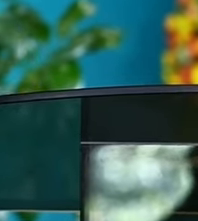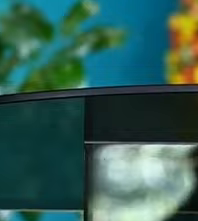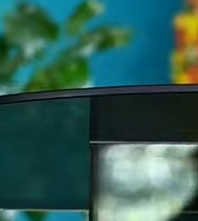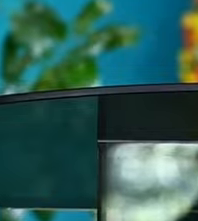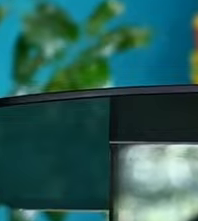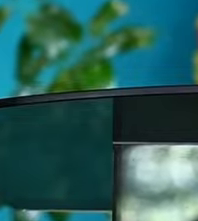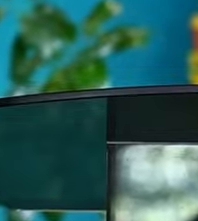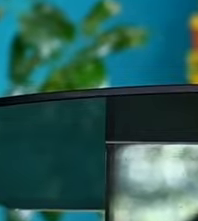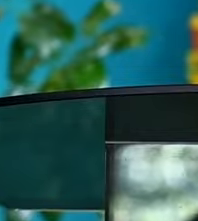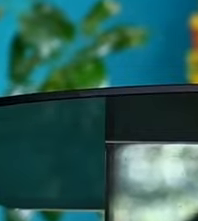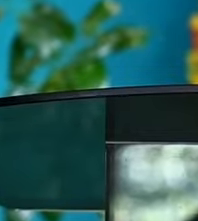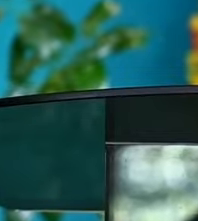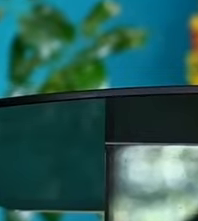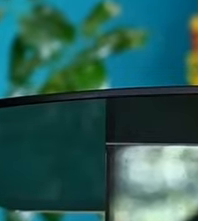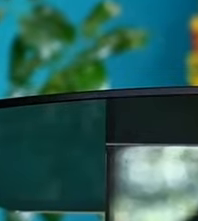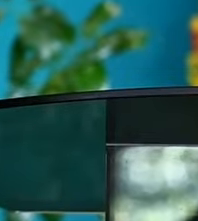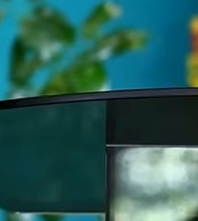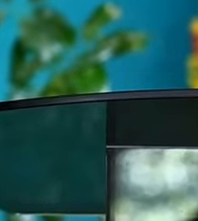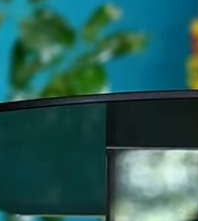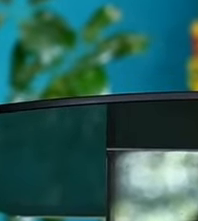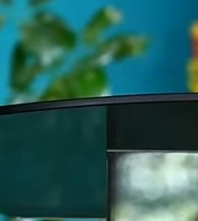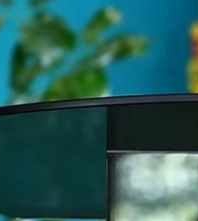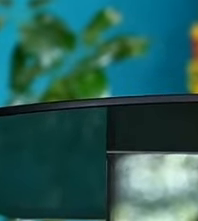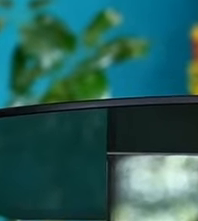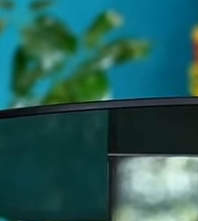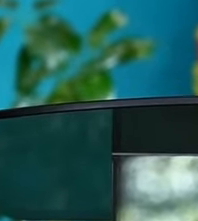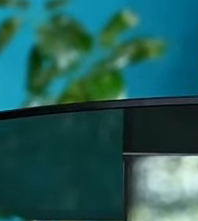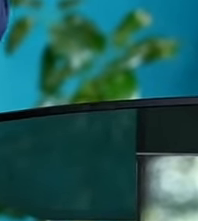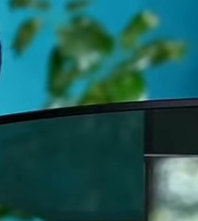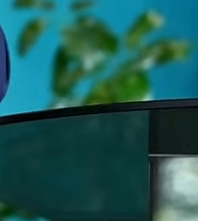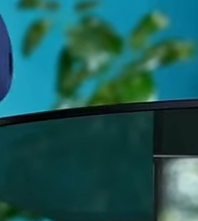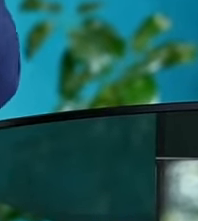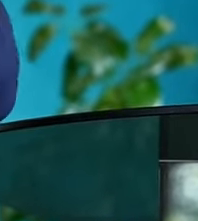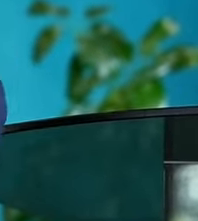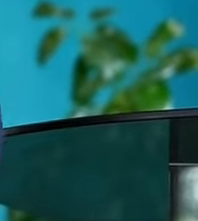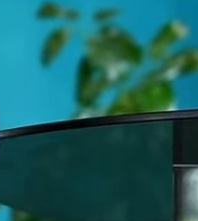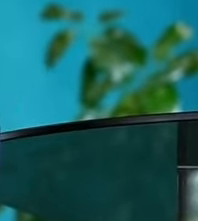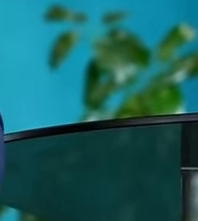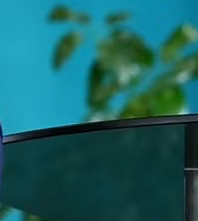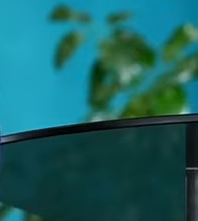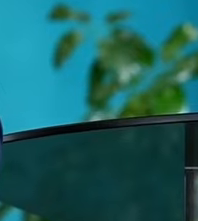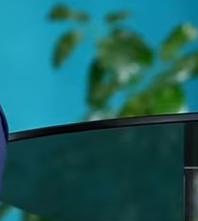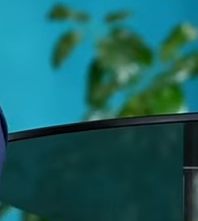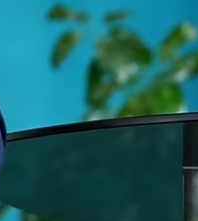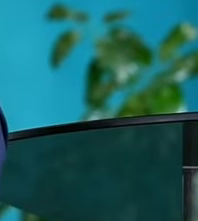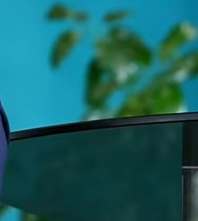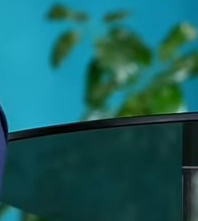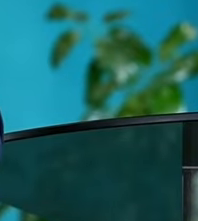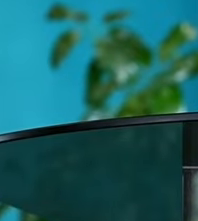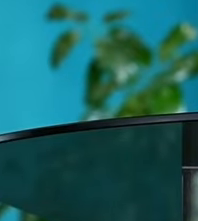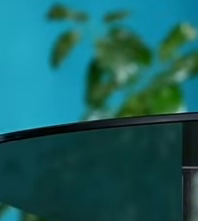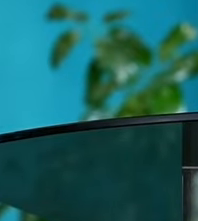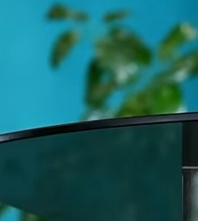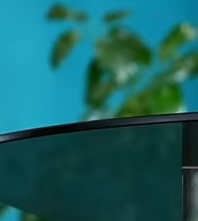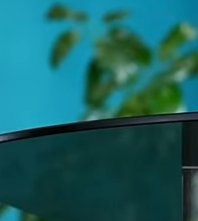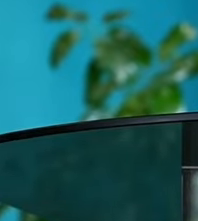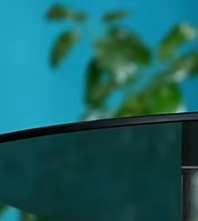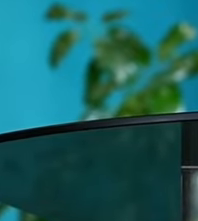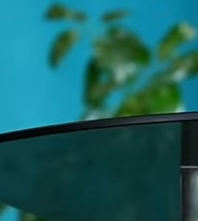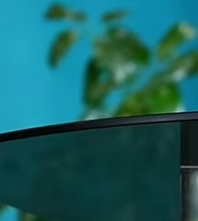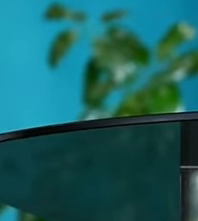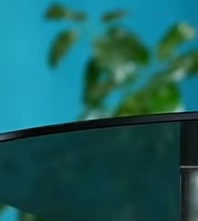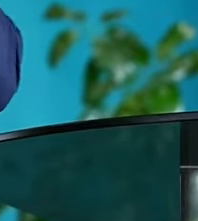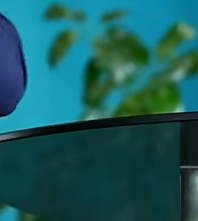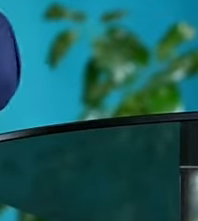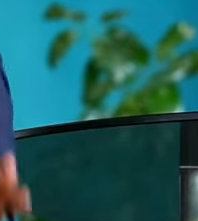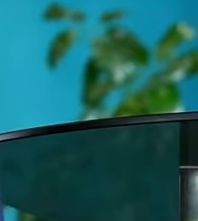You don't know how your heart has changed, that the sin you used to love has